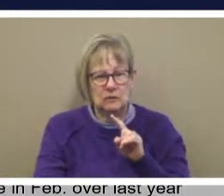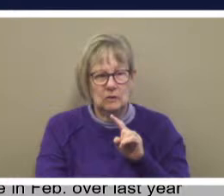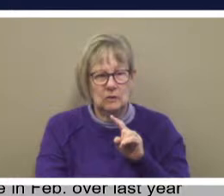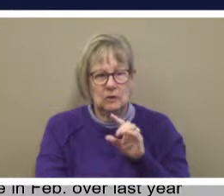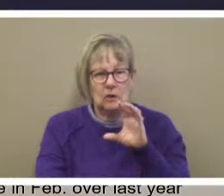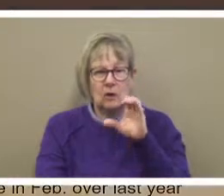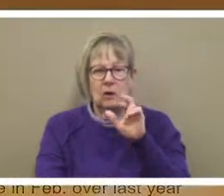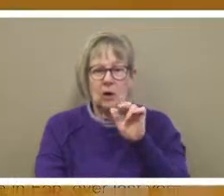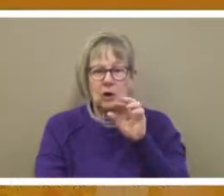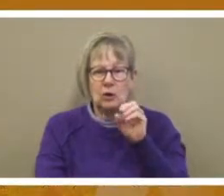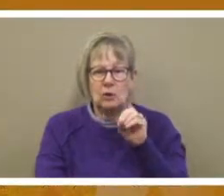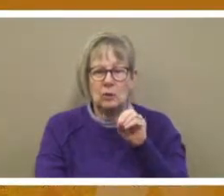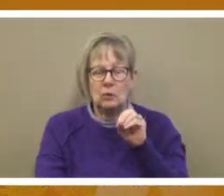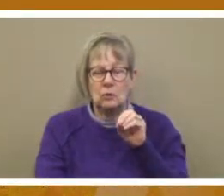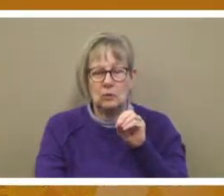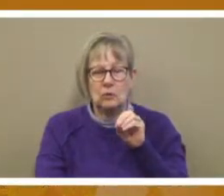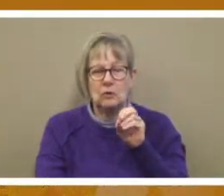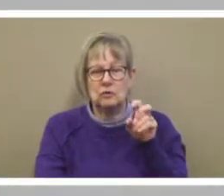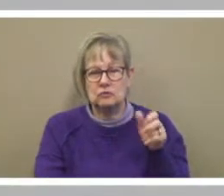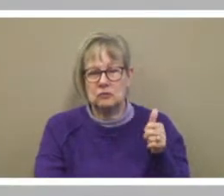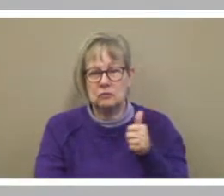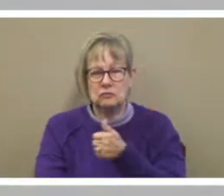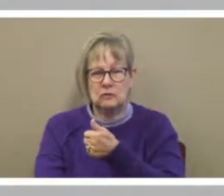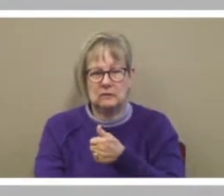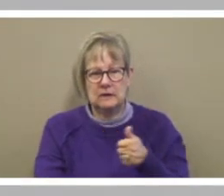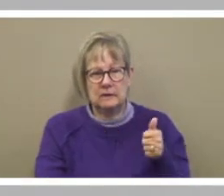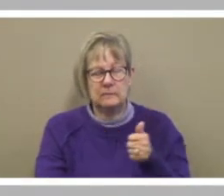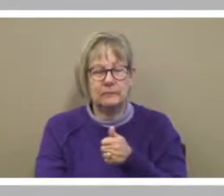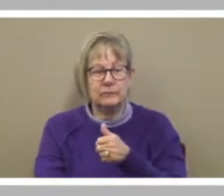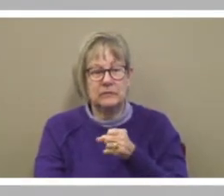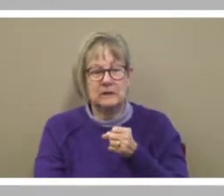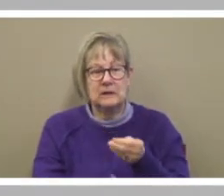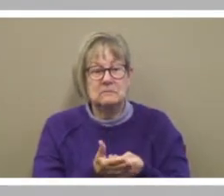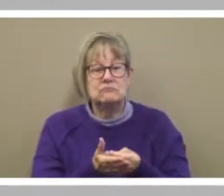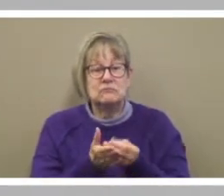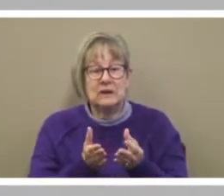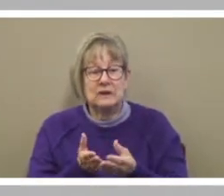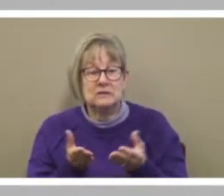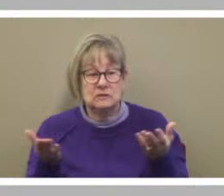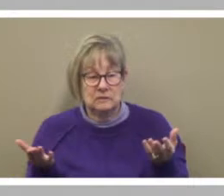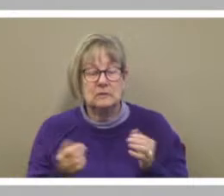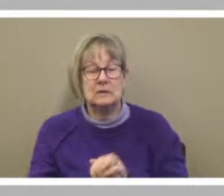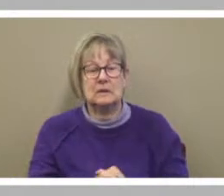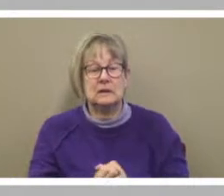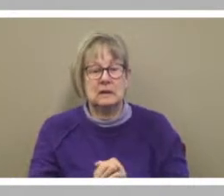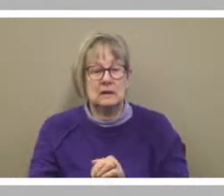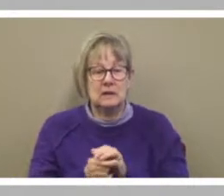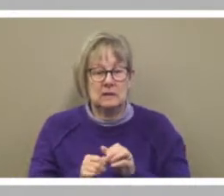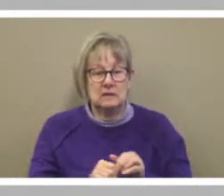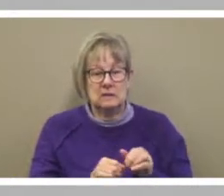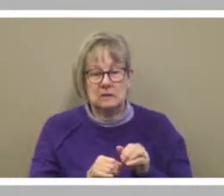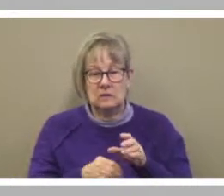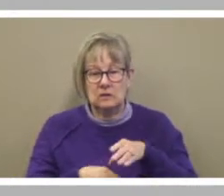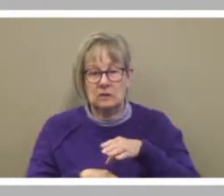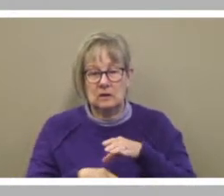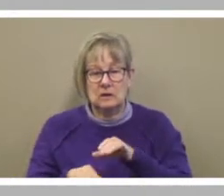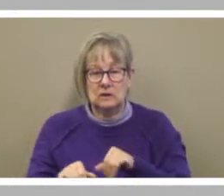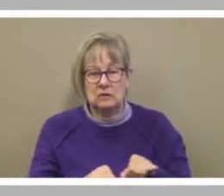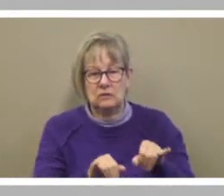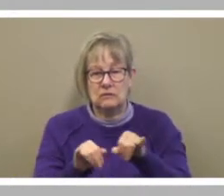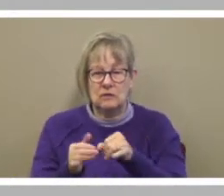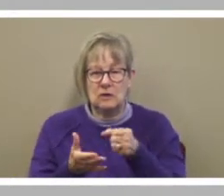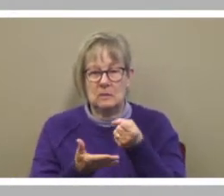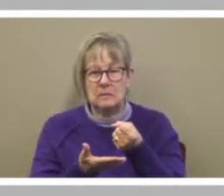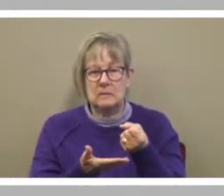Expenditures. So uniforms Salaries and benefits, of course,